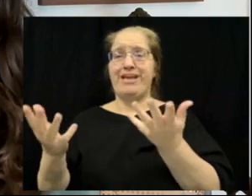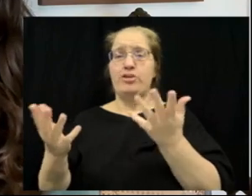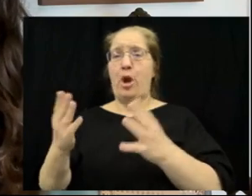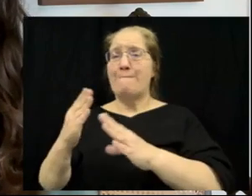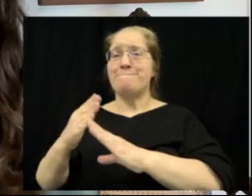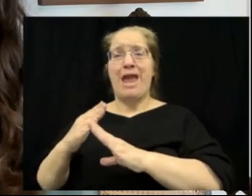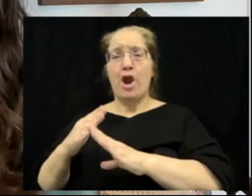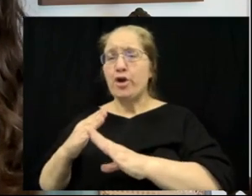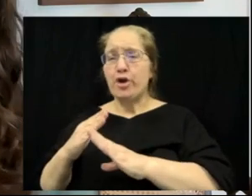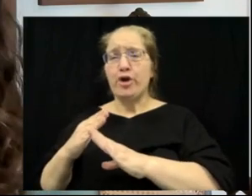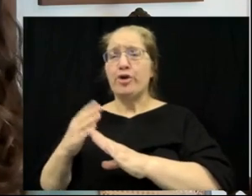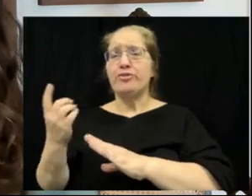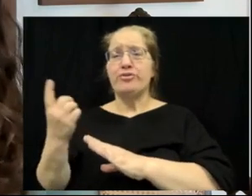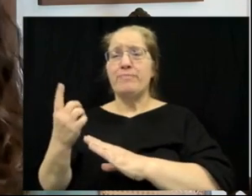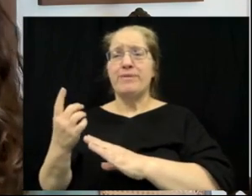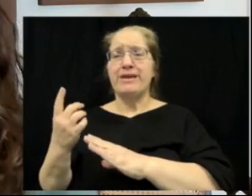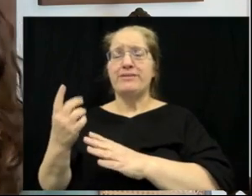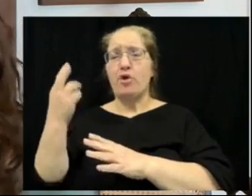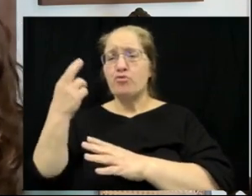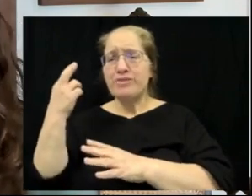way of your child being able to